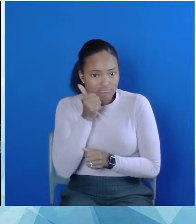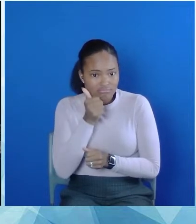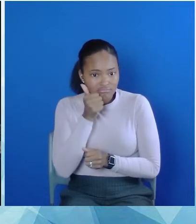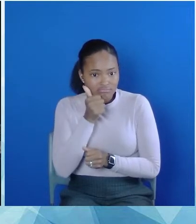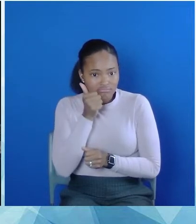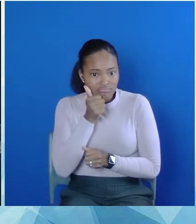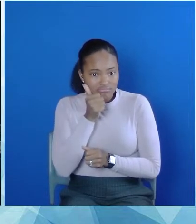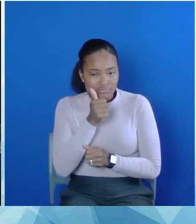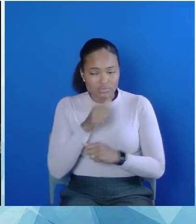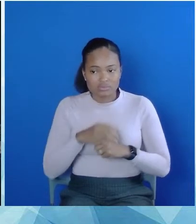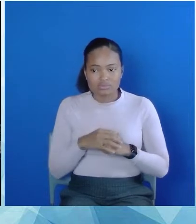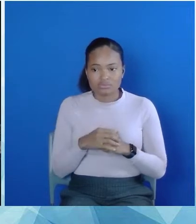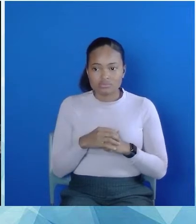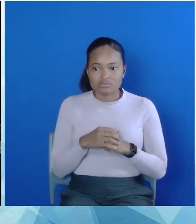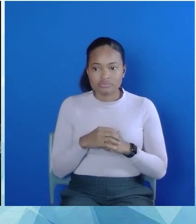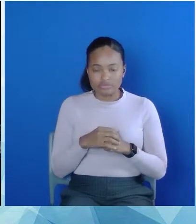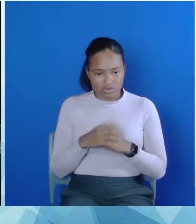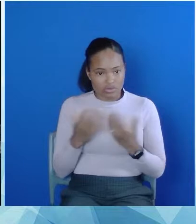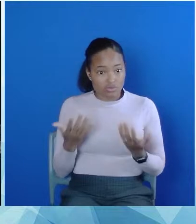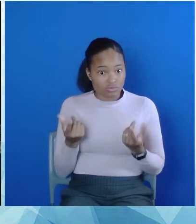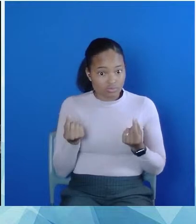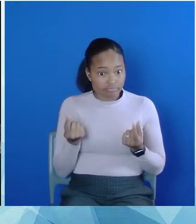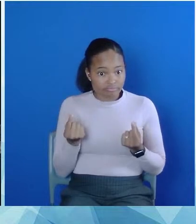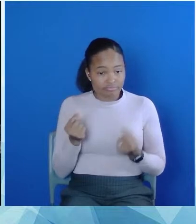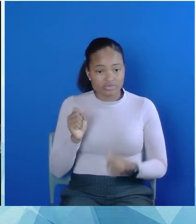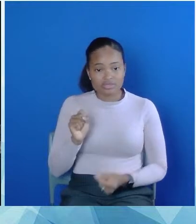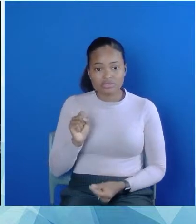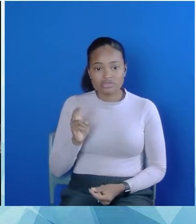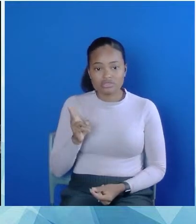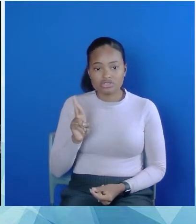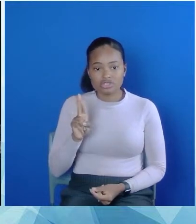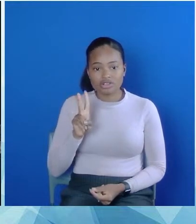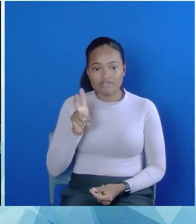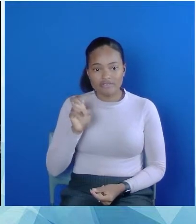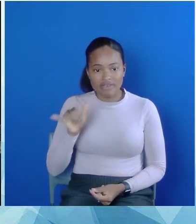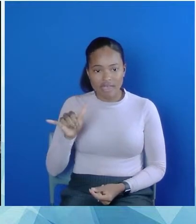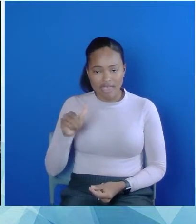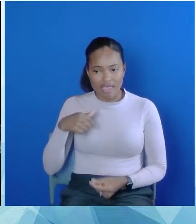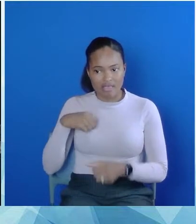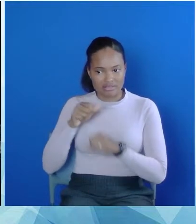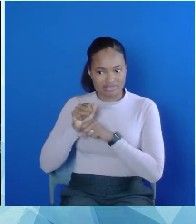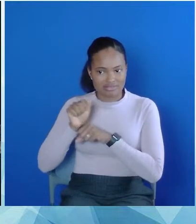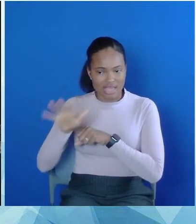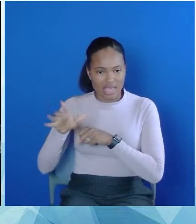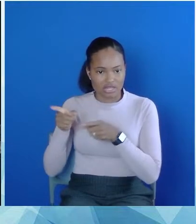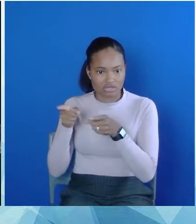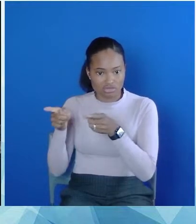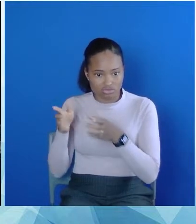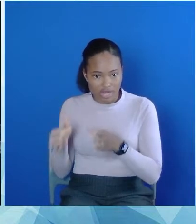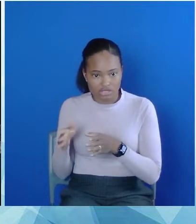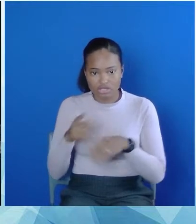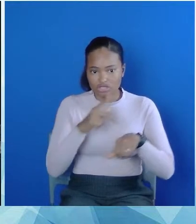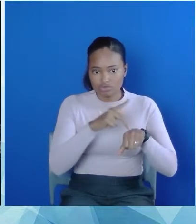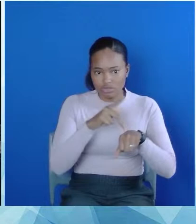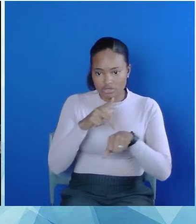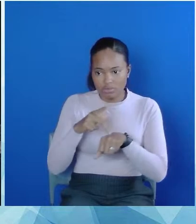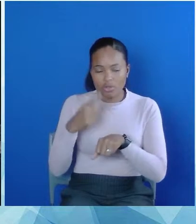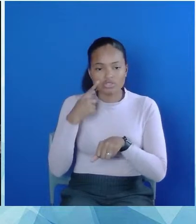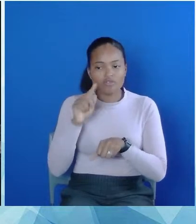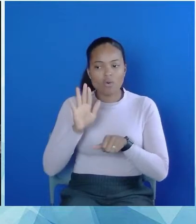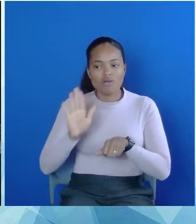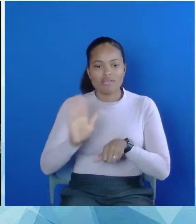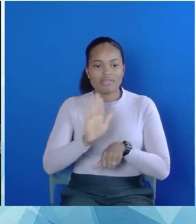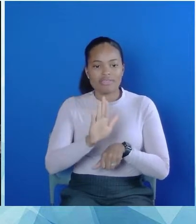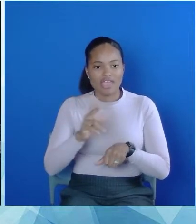So we sent out a survey to the directors, principals, to get feedback.